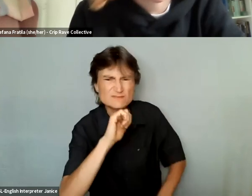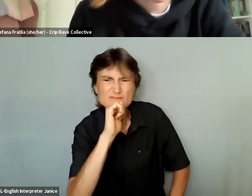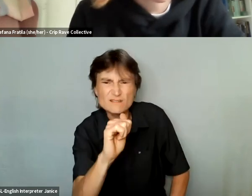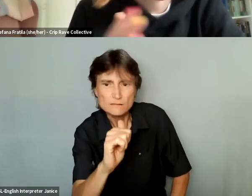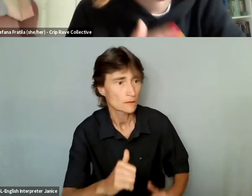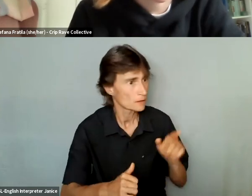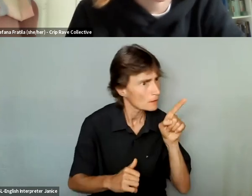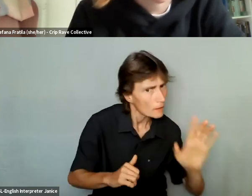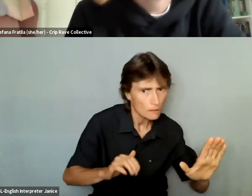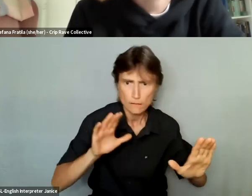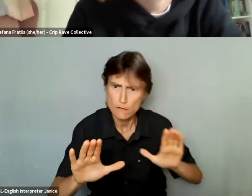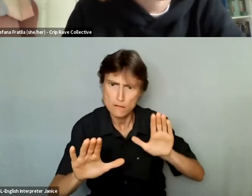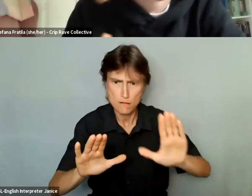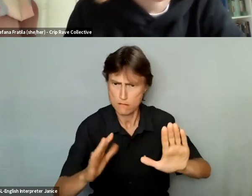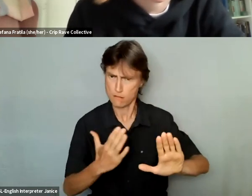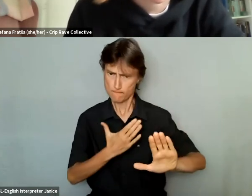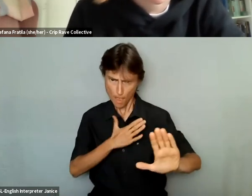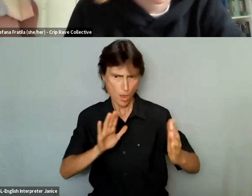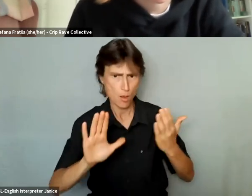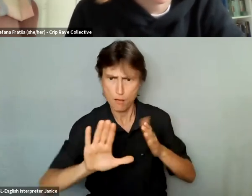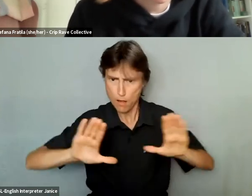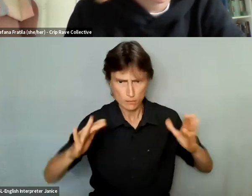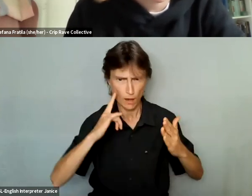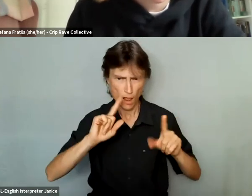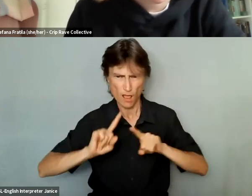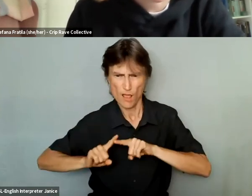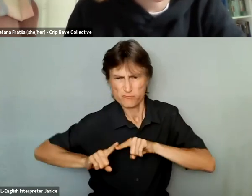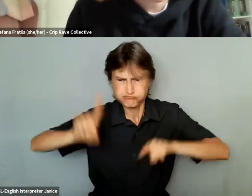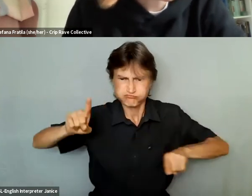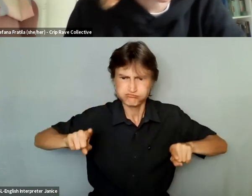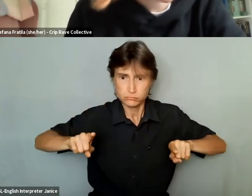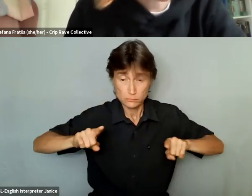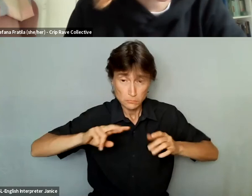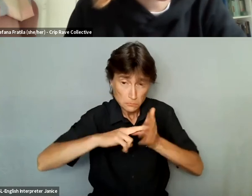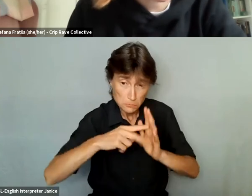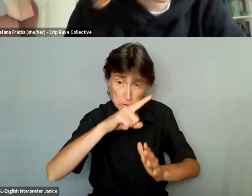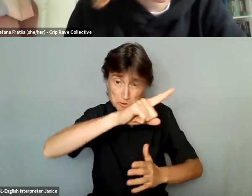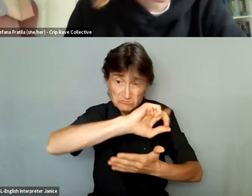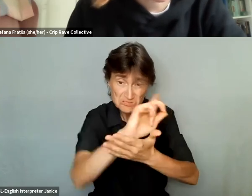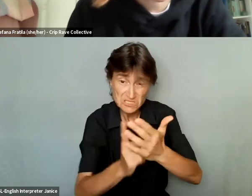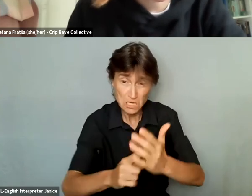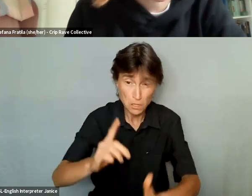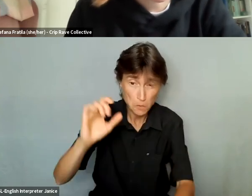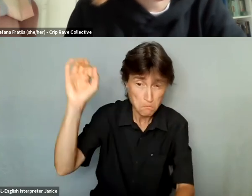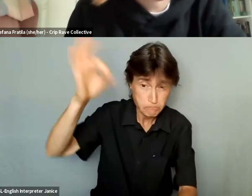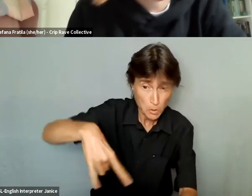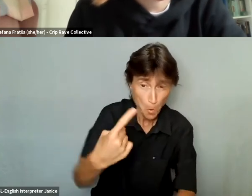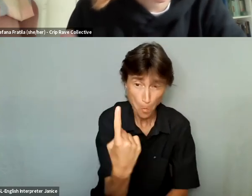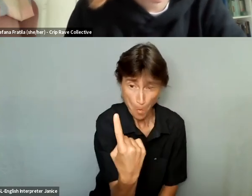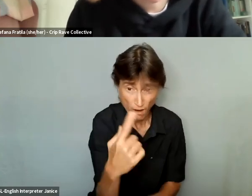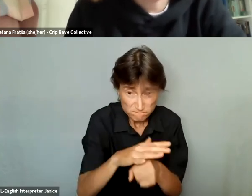of levels of access and comfort and just doing your best as a promoter. I think